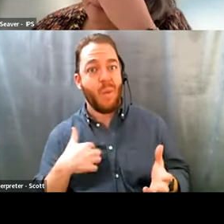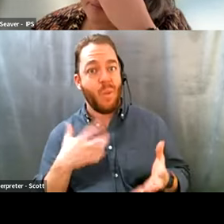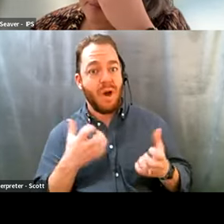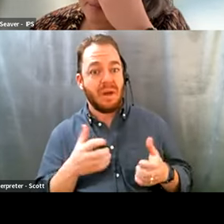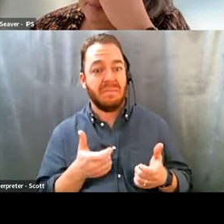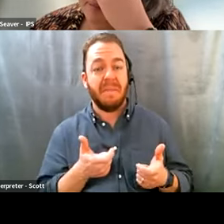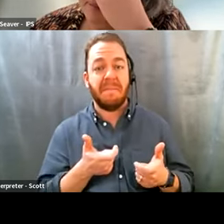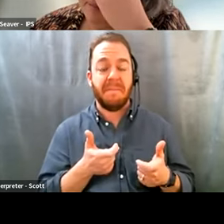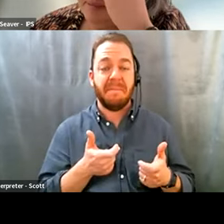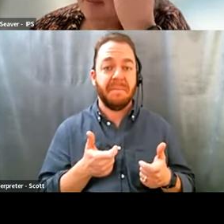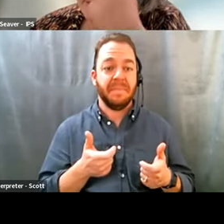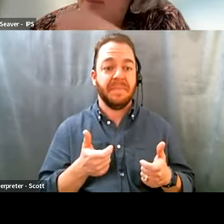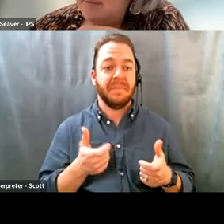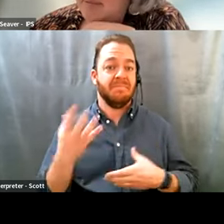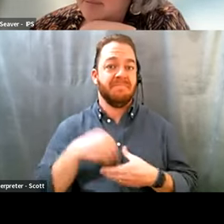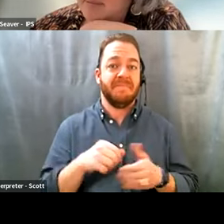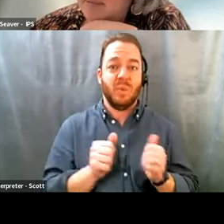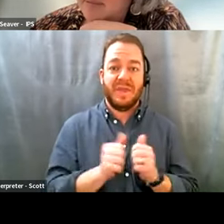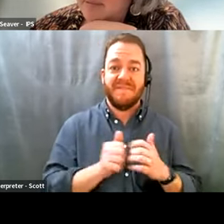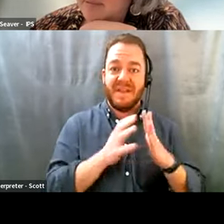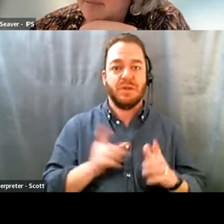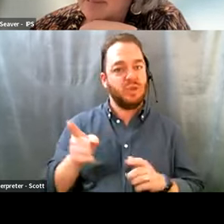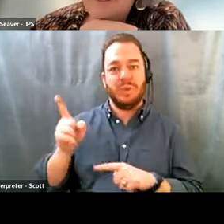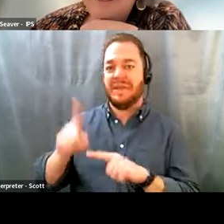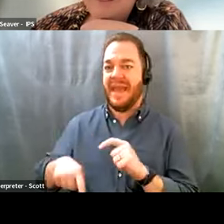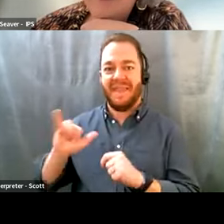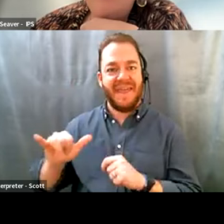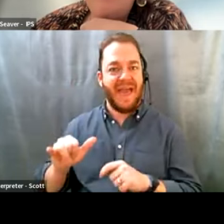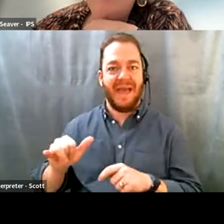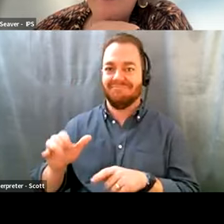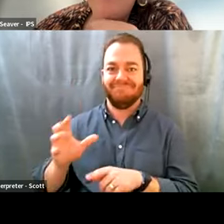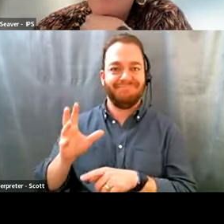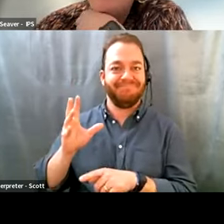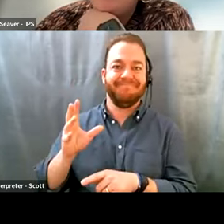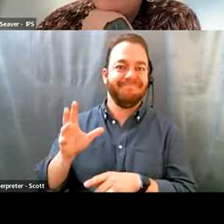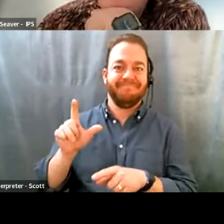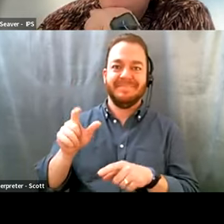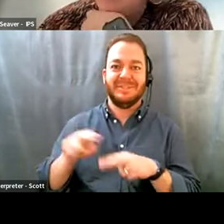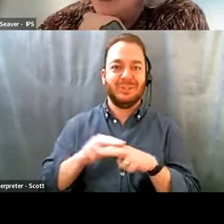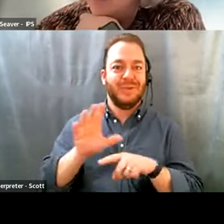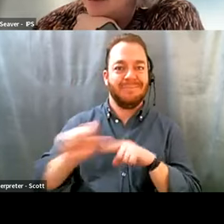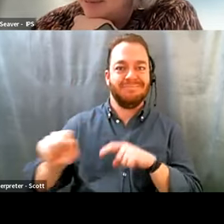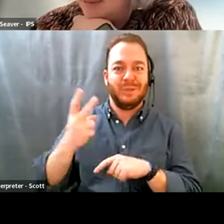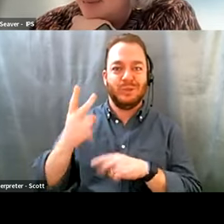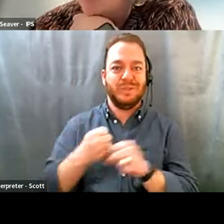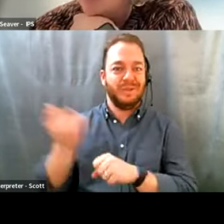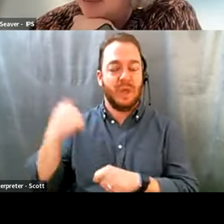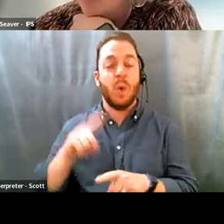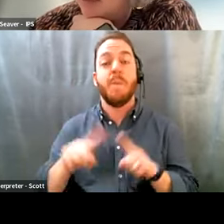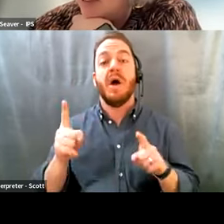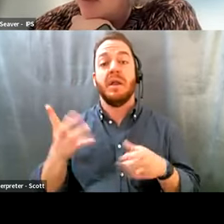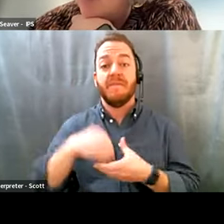big founder. I mean, I want to be a founder. Well, you can't be a founder because that train left 2 years ago. But you can be in the director's